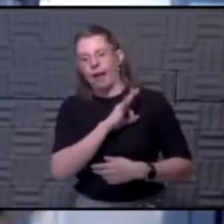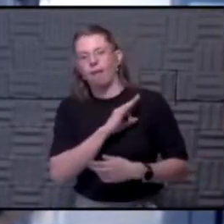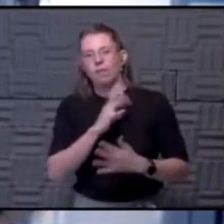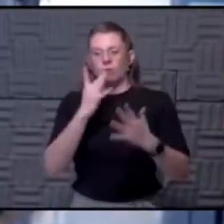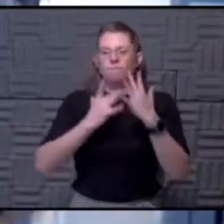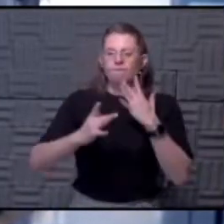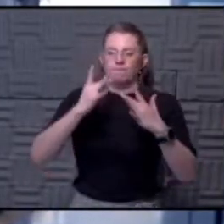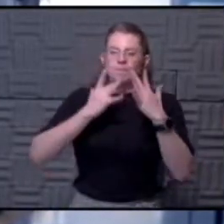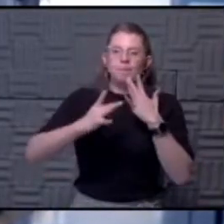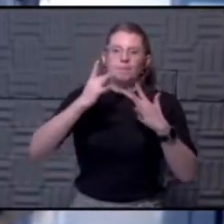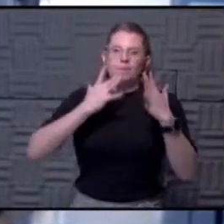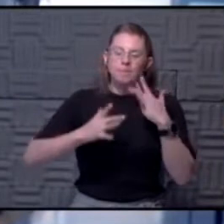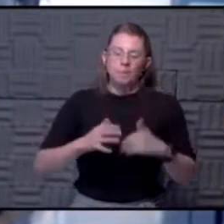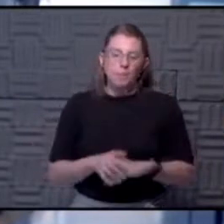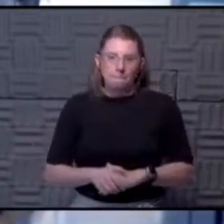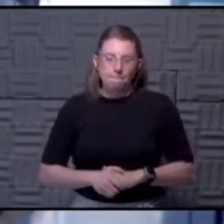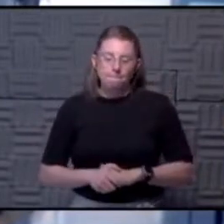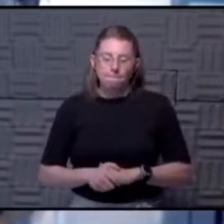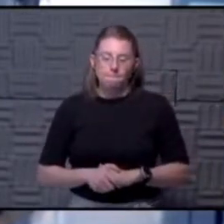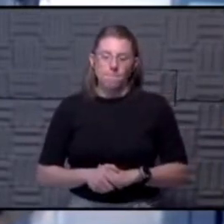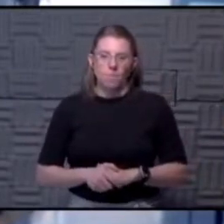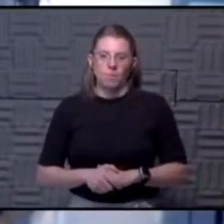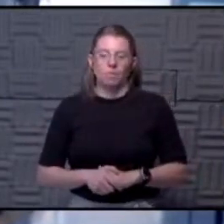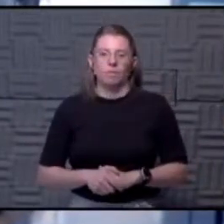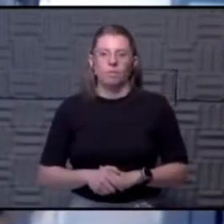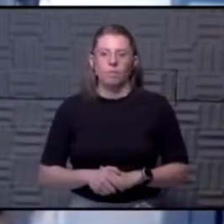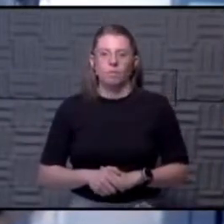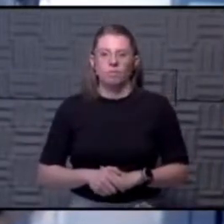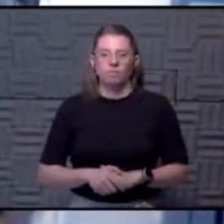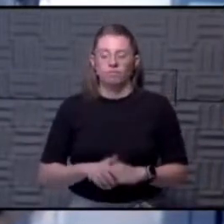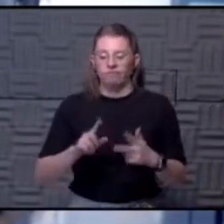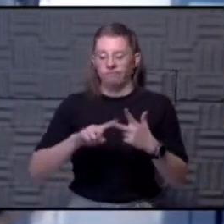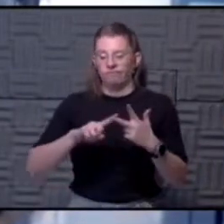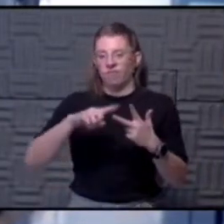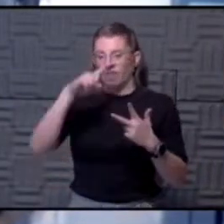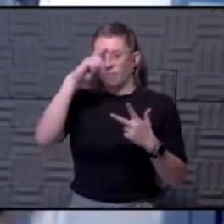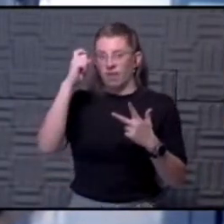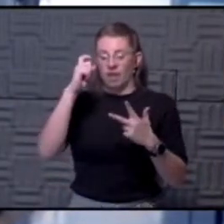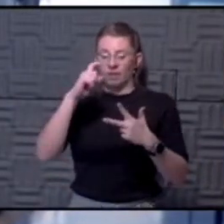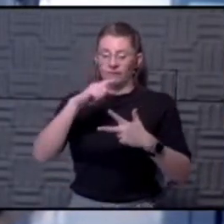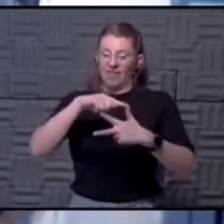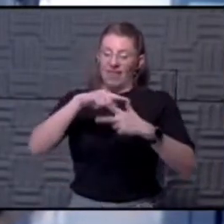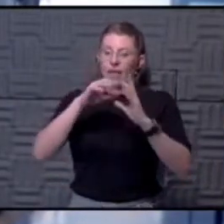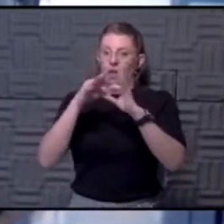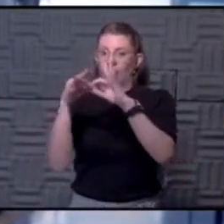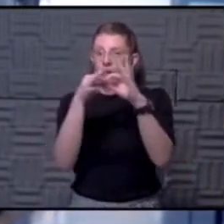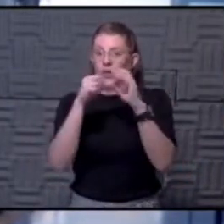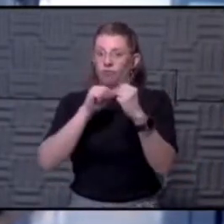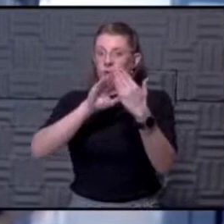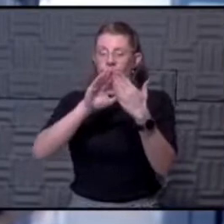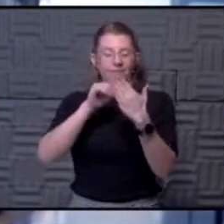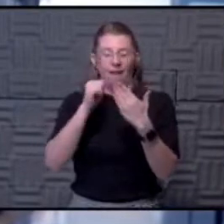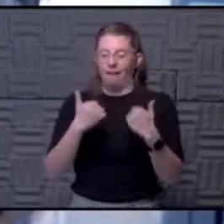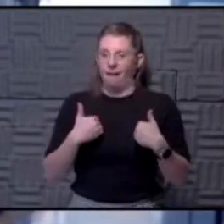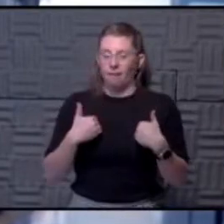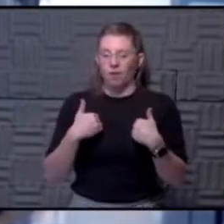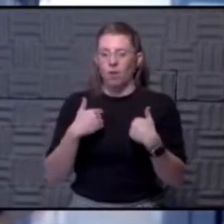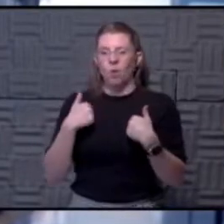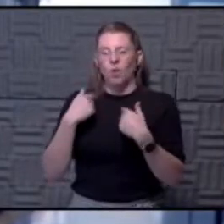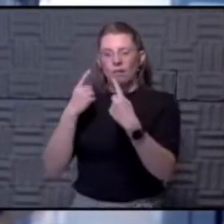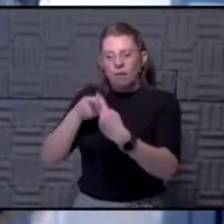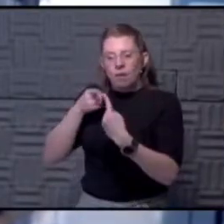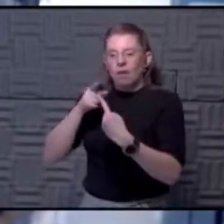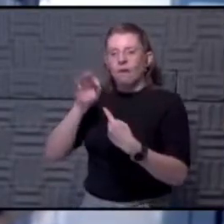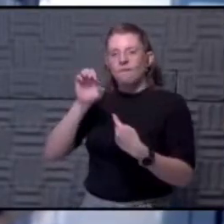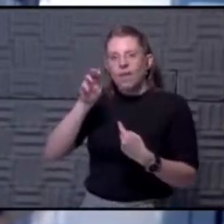shortages. And yet we were, because of the lack of a cohesive nationwide strategy, we were competing with FEMA, we were competing